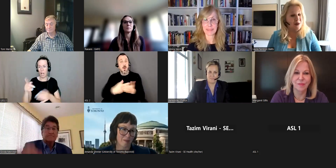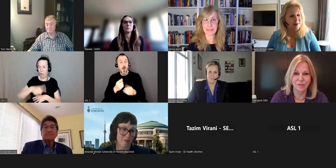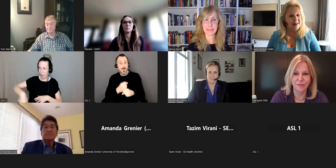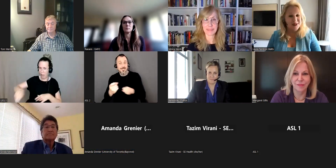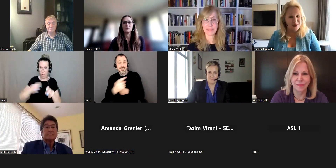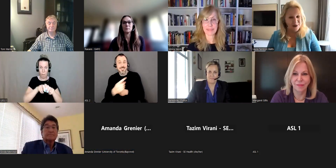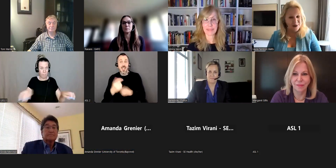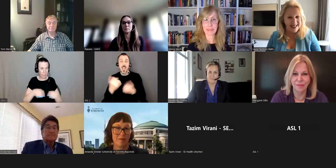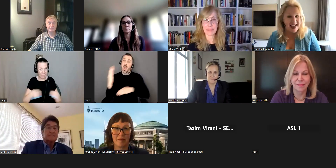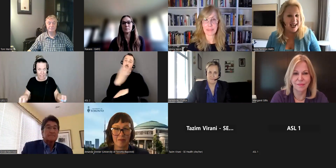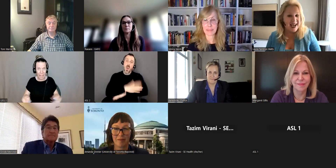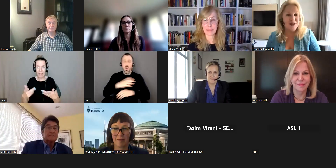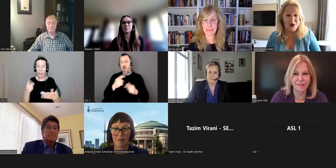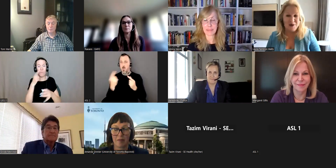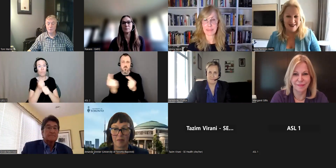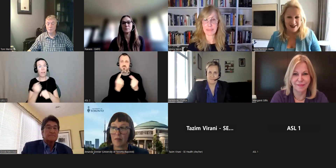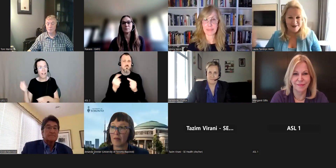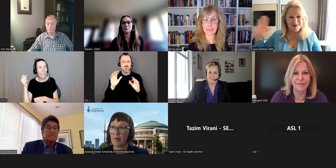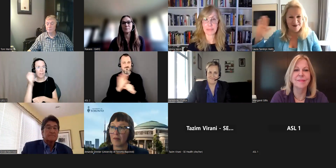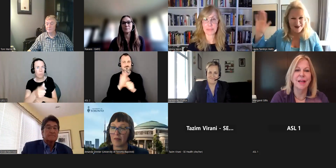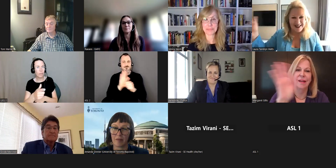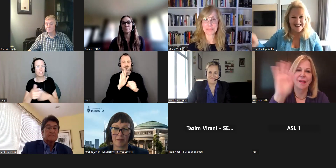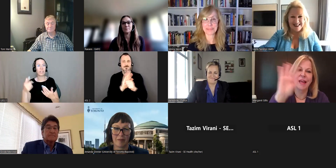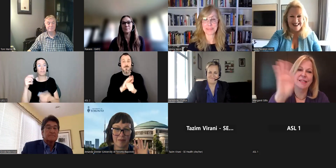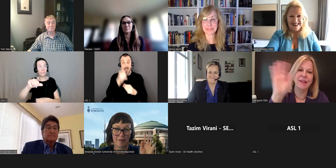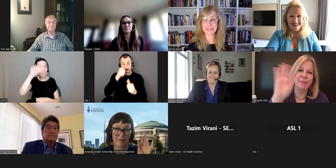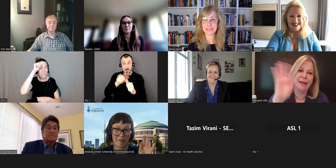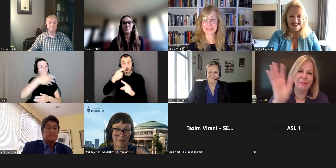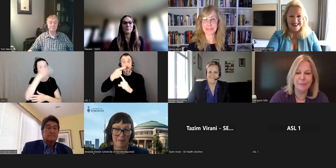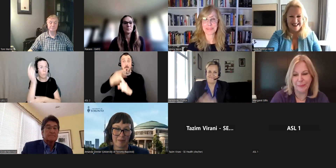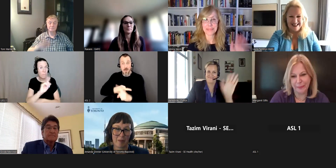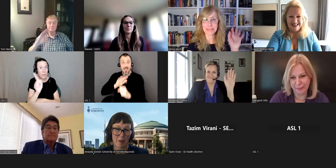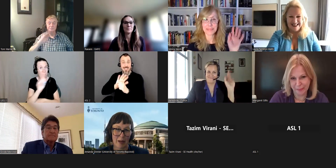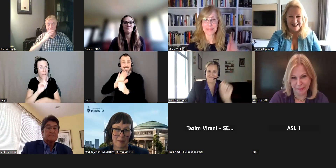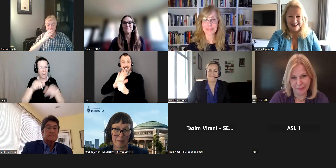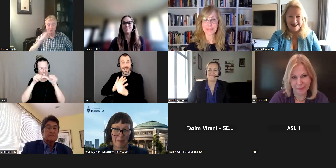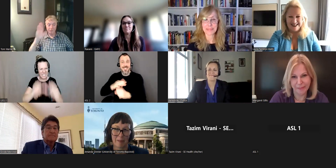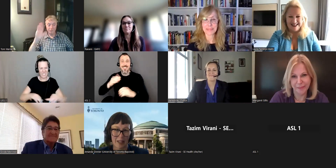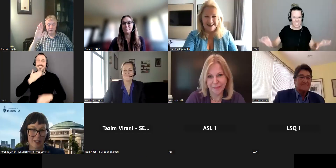And remember, don't forget to stay active all month long. Bye, everyone. Thanks, everybody.